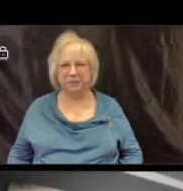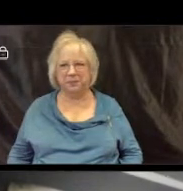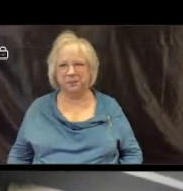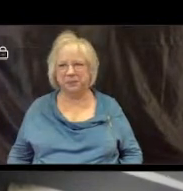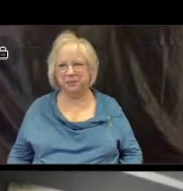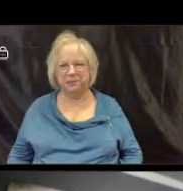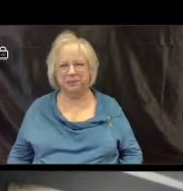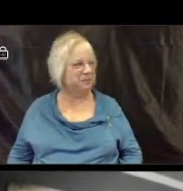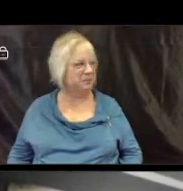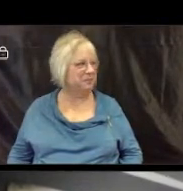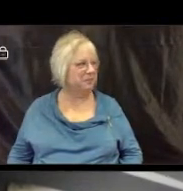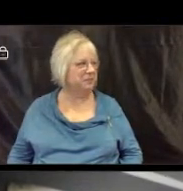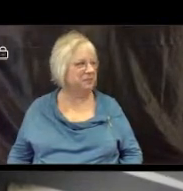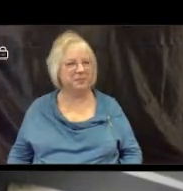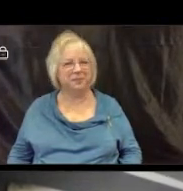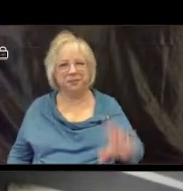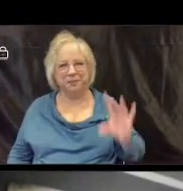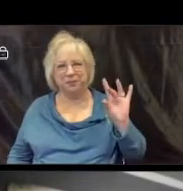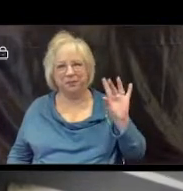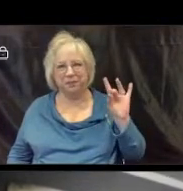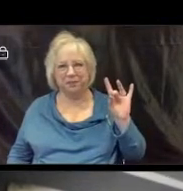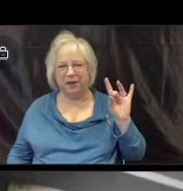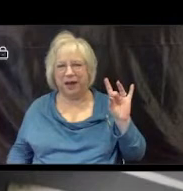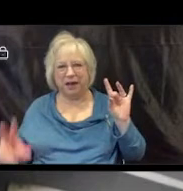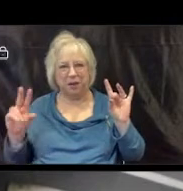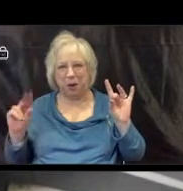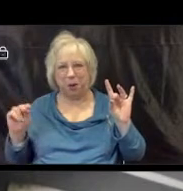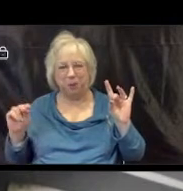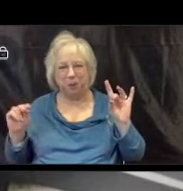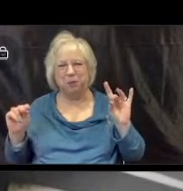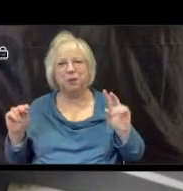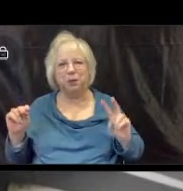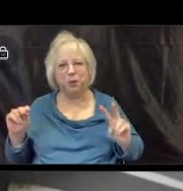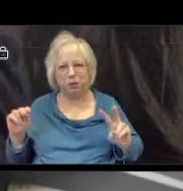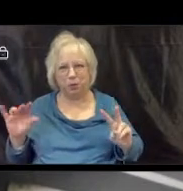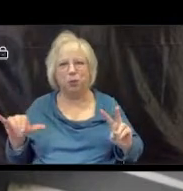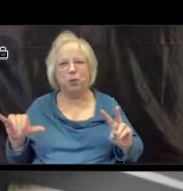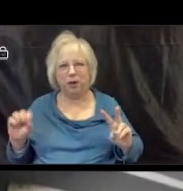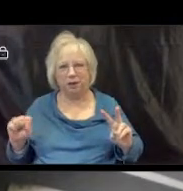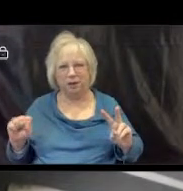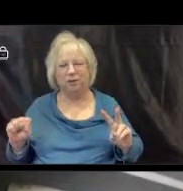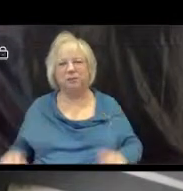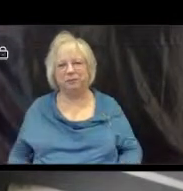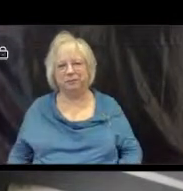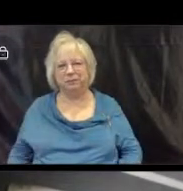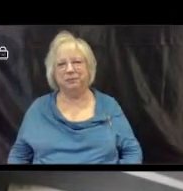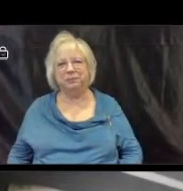Okay. I got 8 no's, 2 yeses.